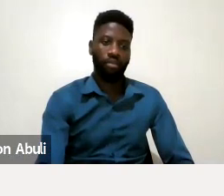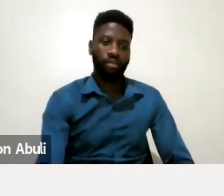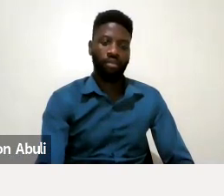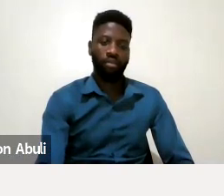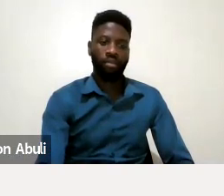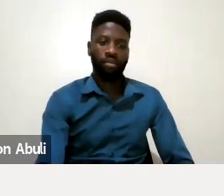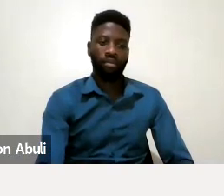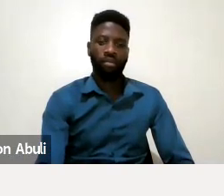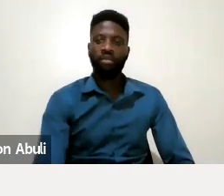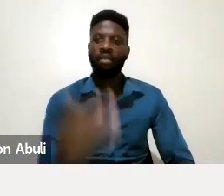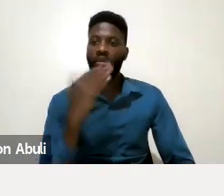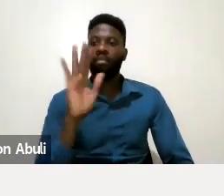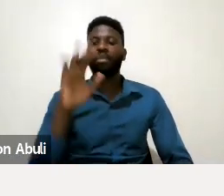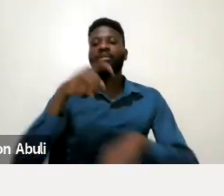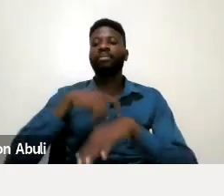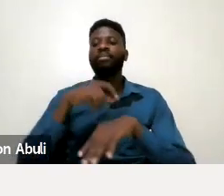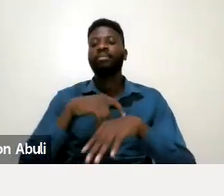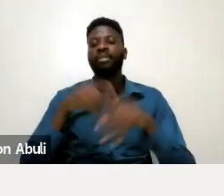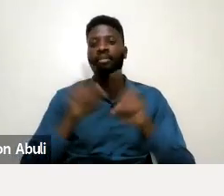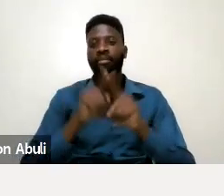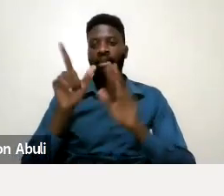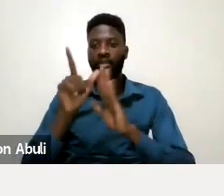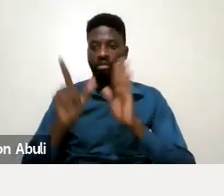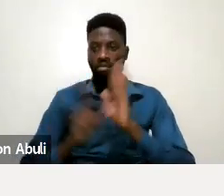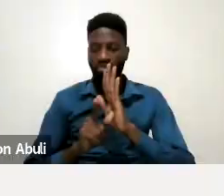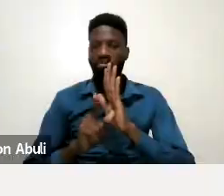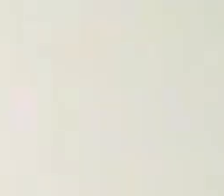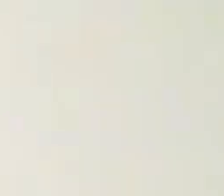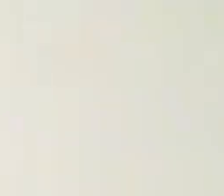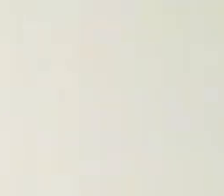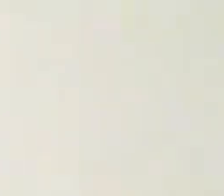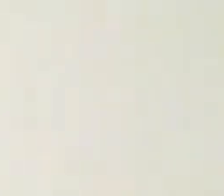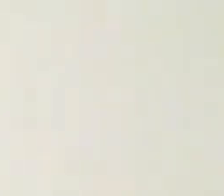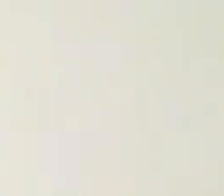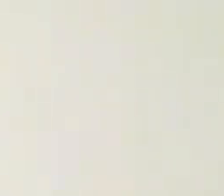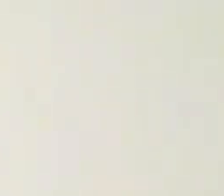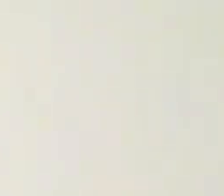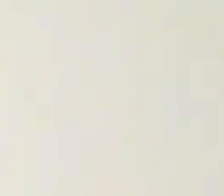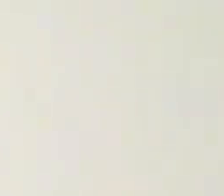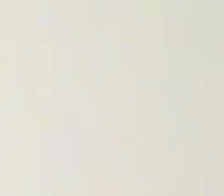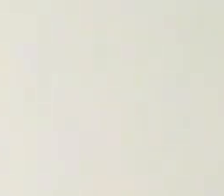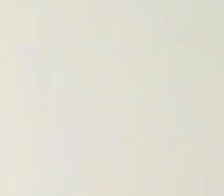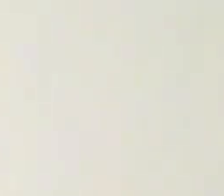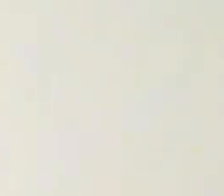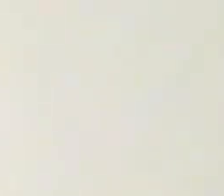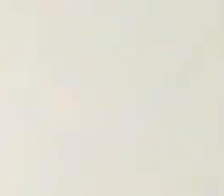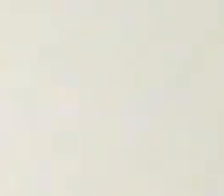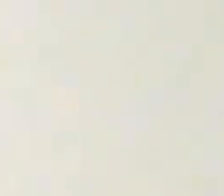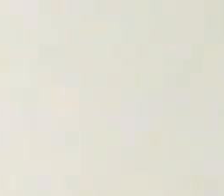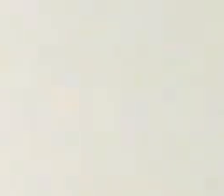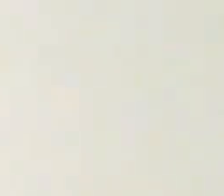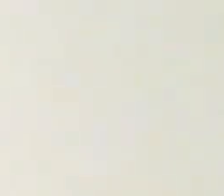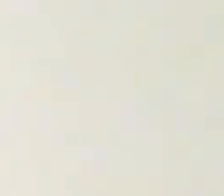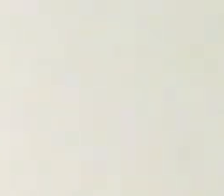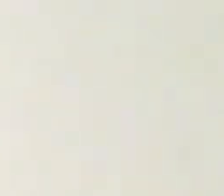for your time and for the lesson that you've offered us all. I hope we've all learned something